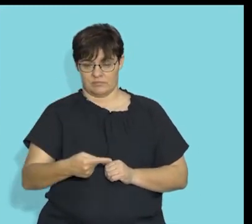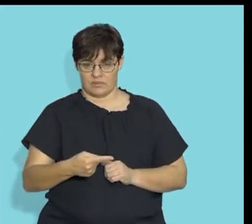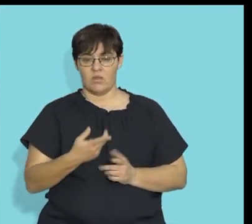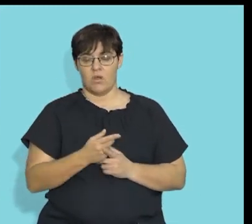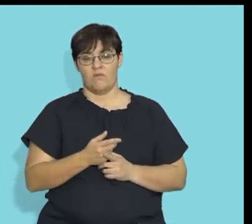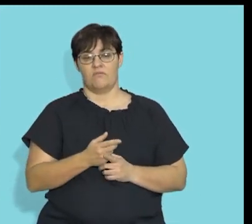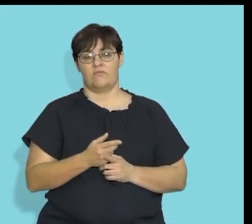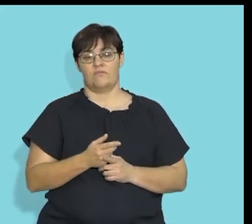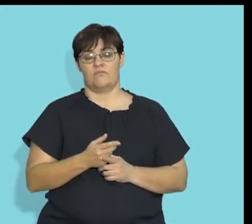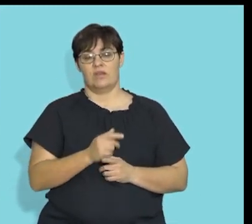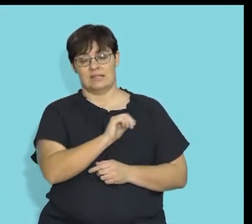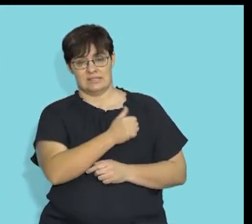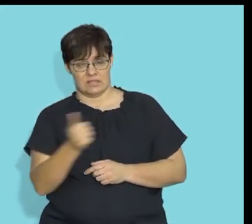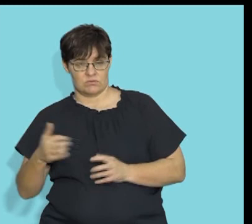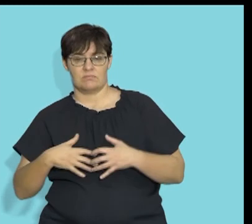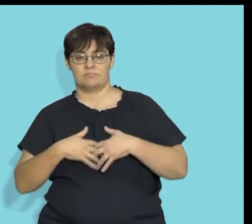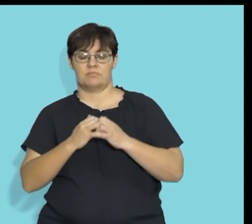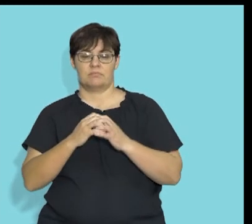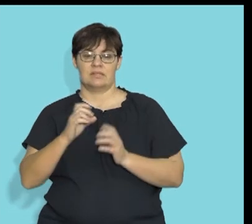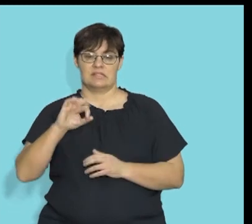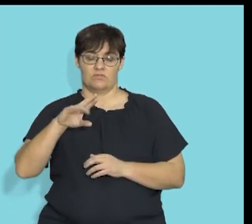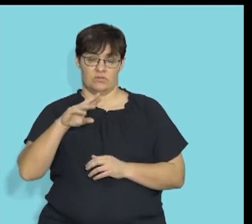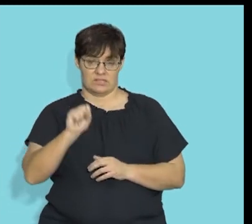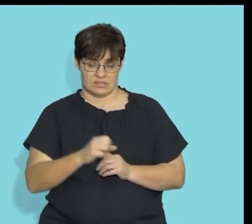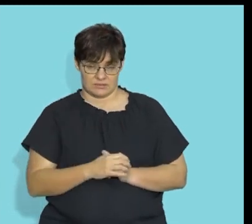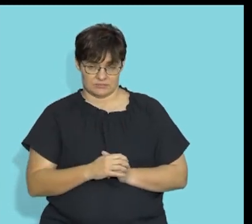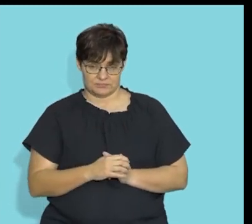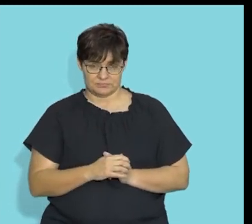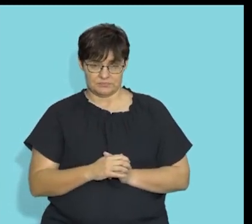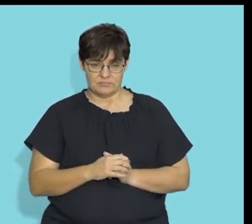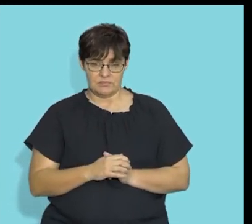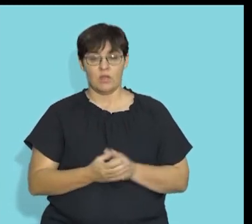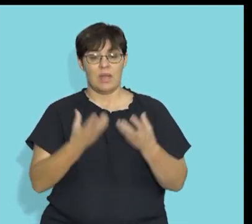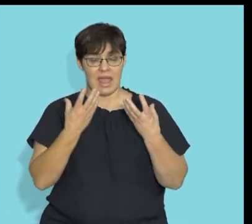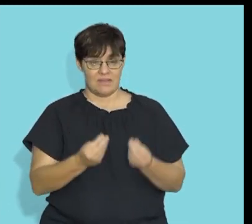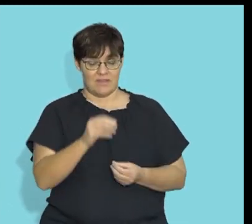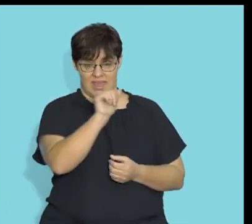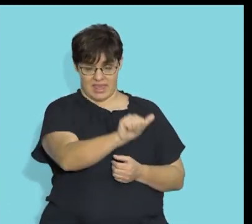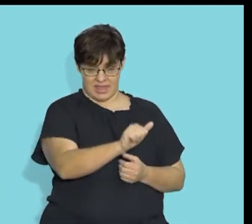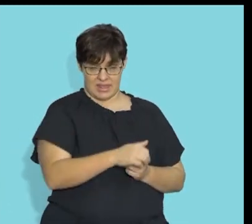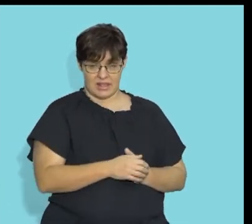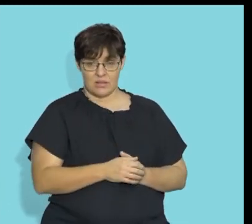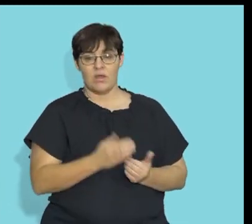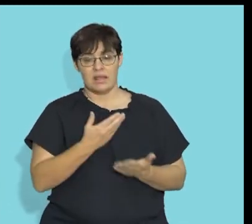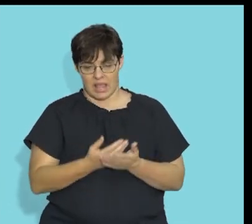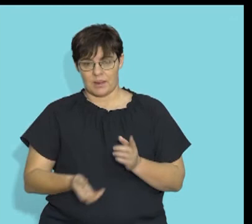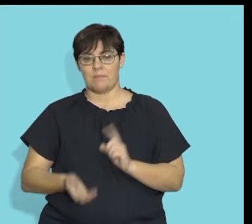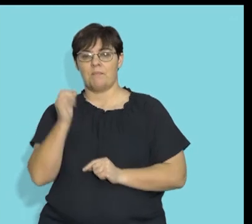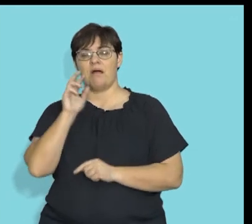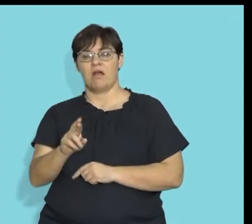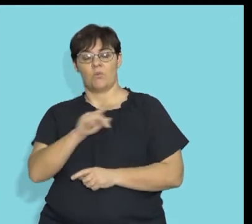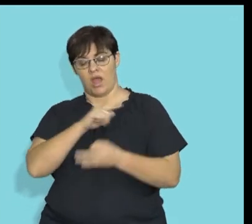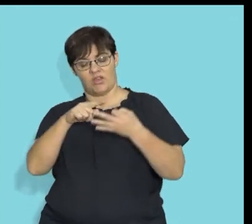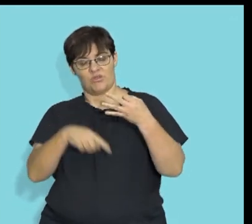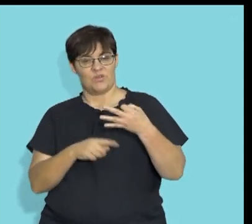particular sequence, which actually creates our series. Great, so now that we actually have a, we can